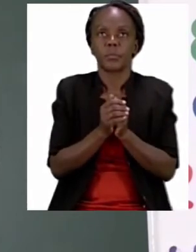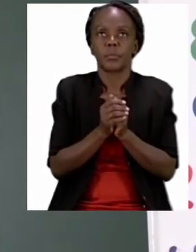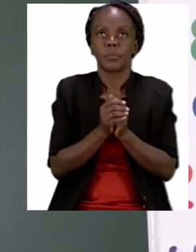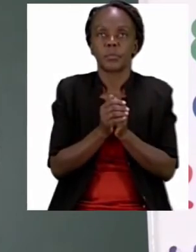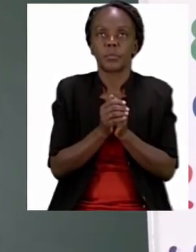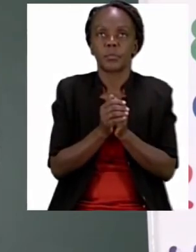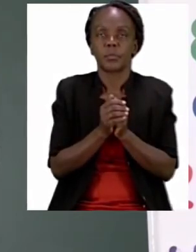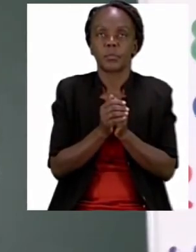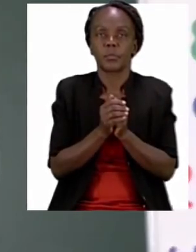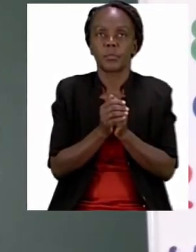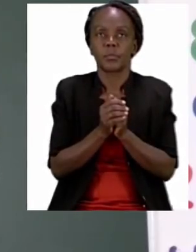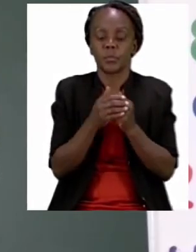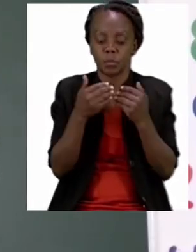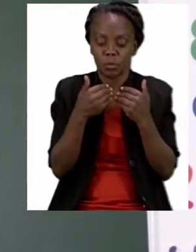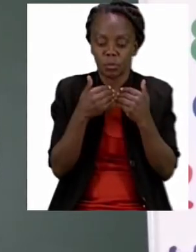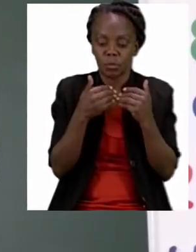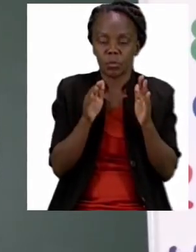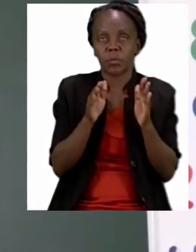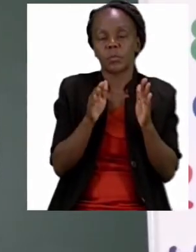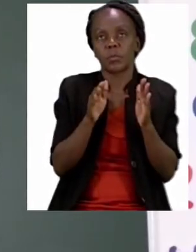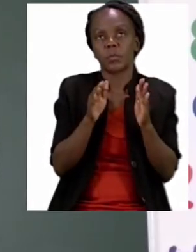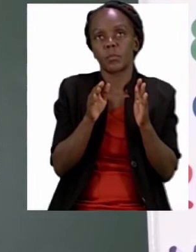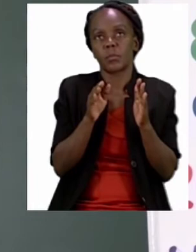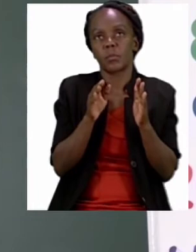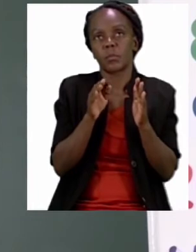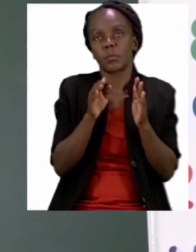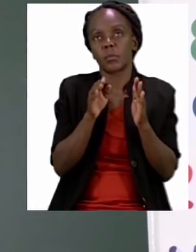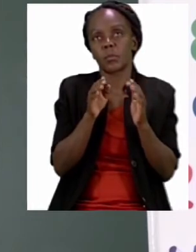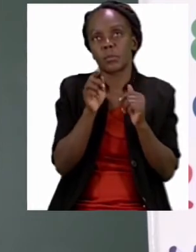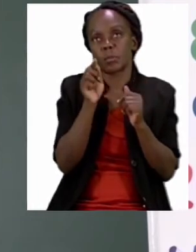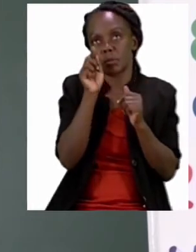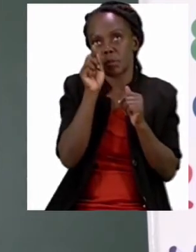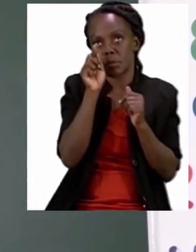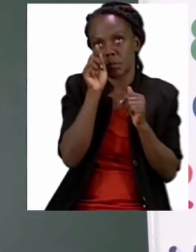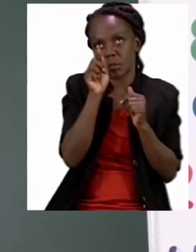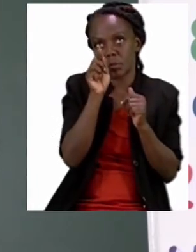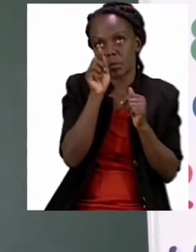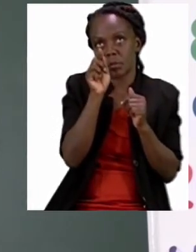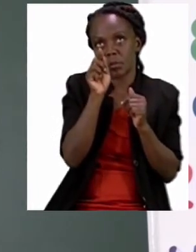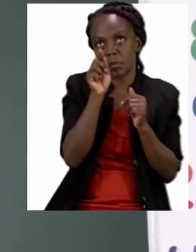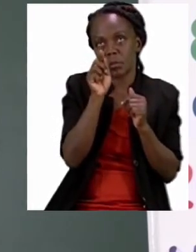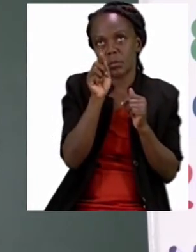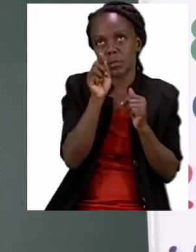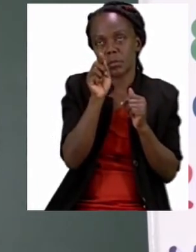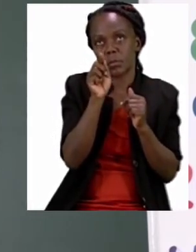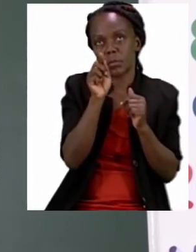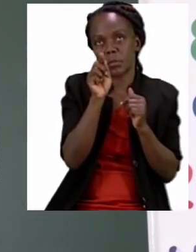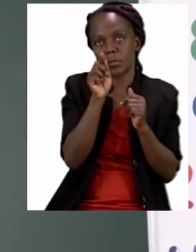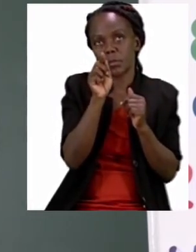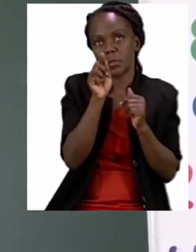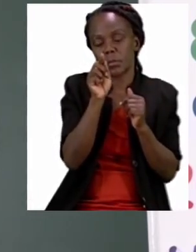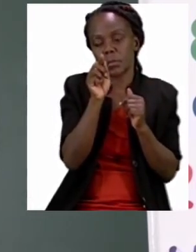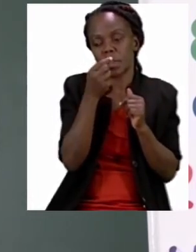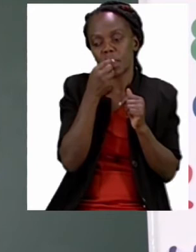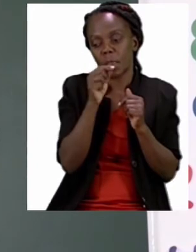at the corner, because we want to make a square like this. So we're going to start at the corner, put your pencil